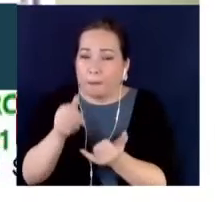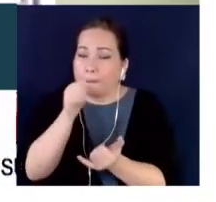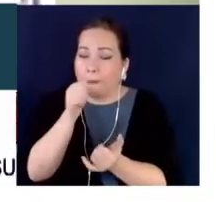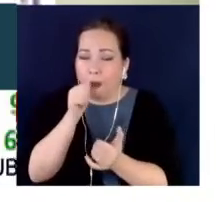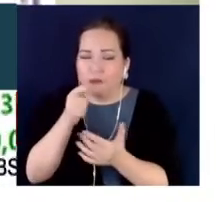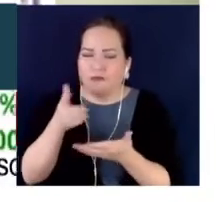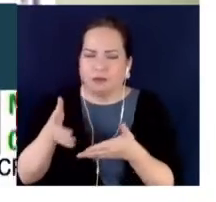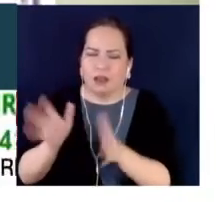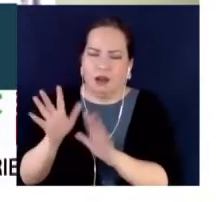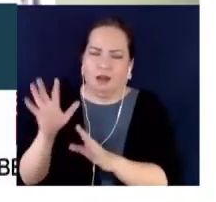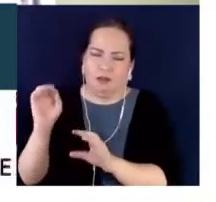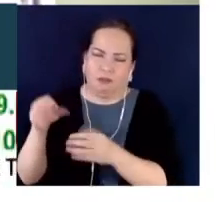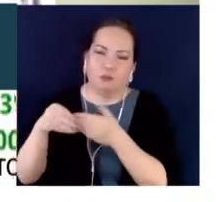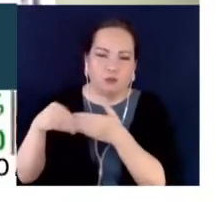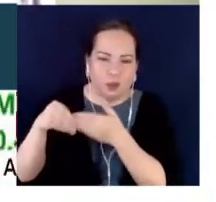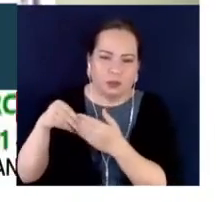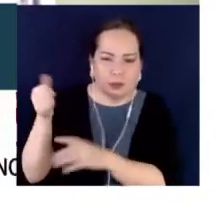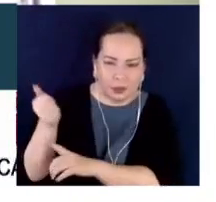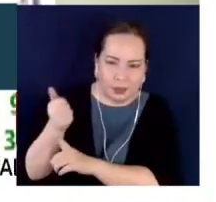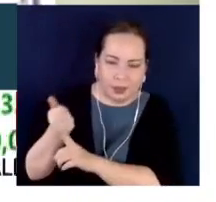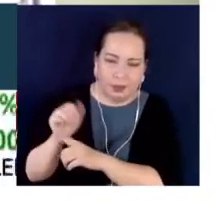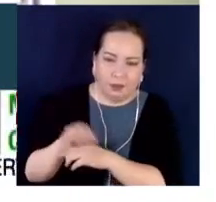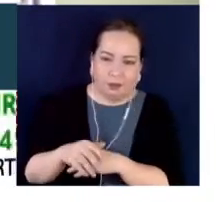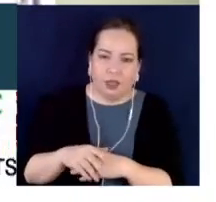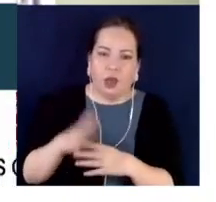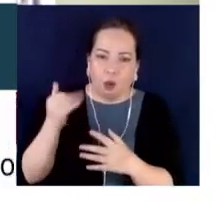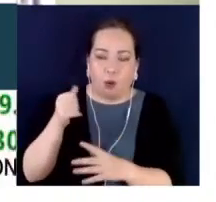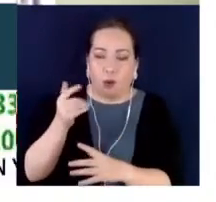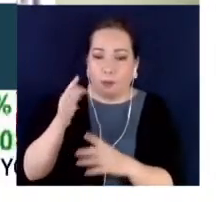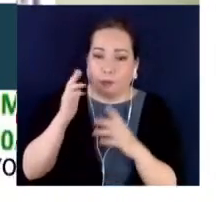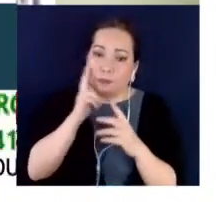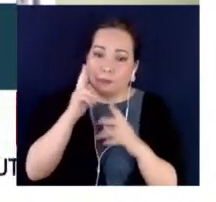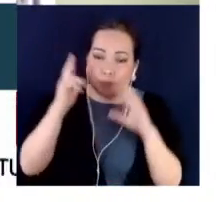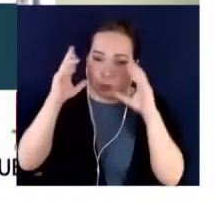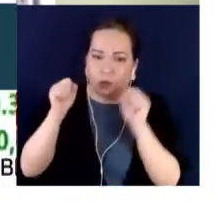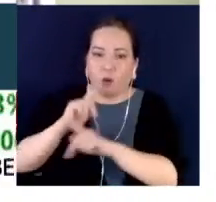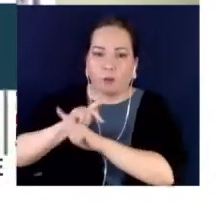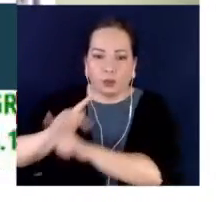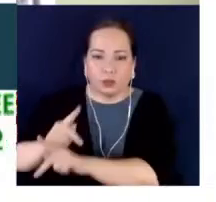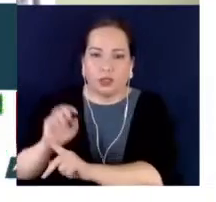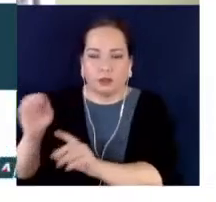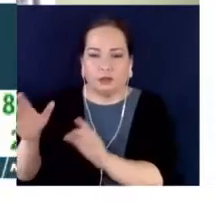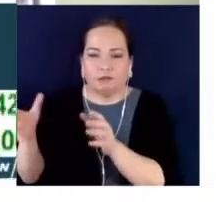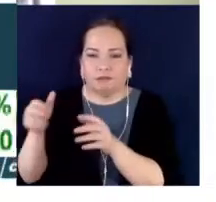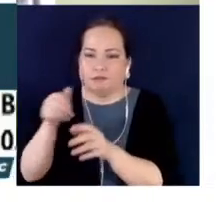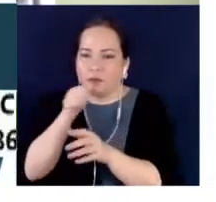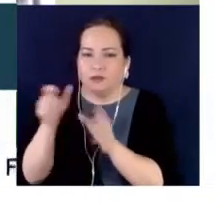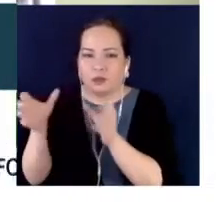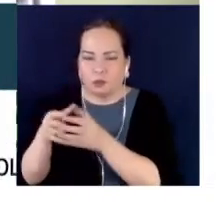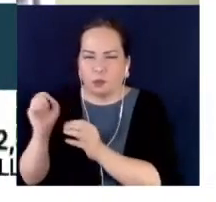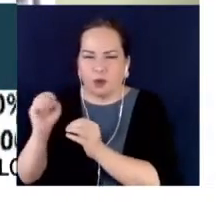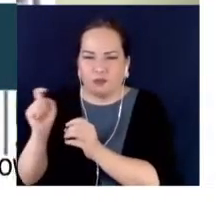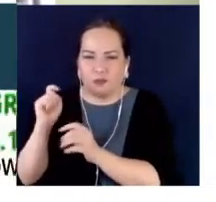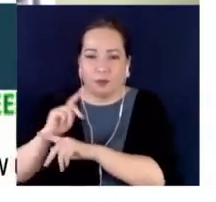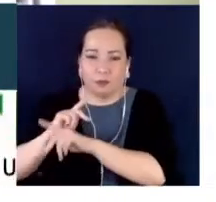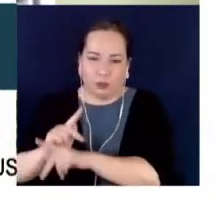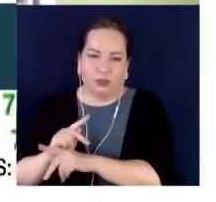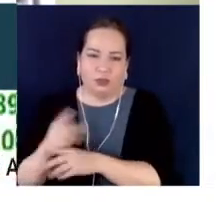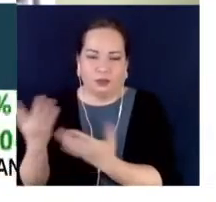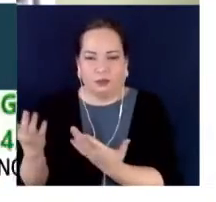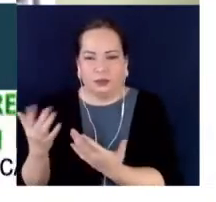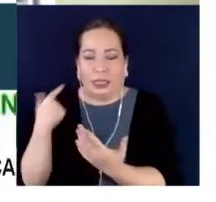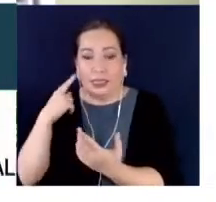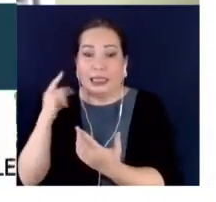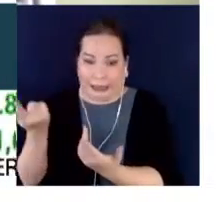public sector. I think that's the biggest change. He wants the private sector to be protected as fast as possible. So I think that's the change. Now,